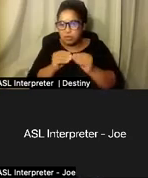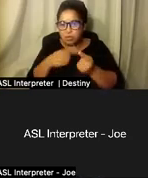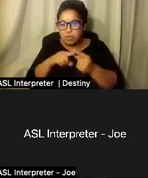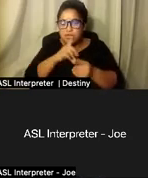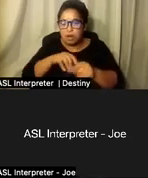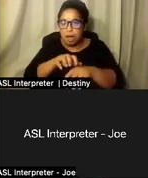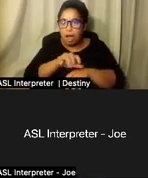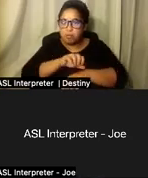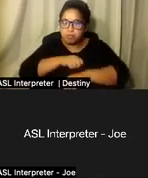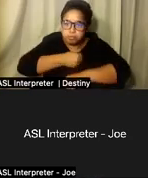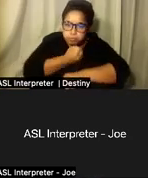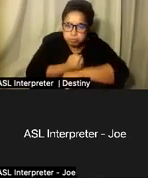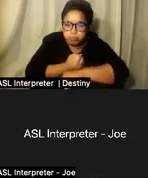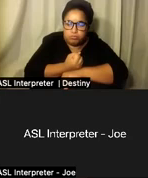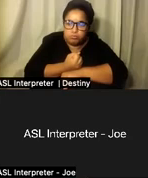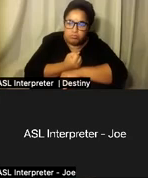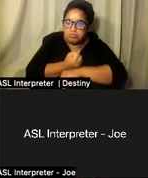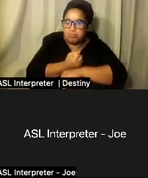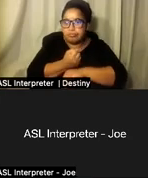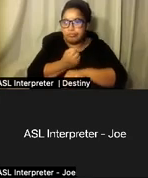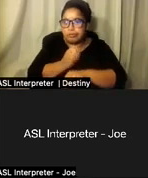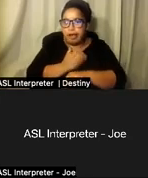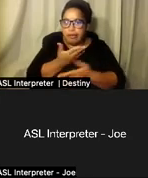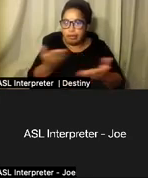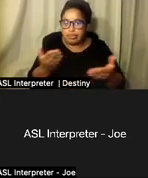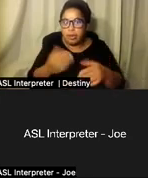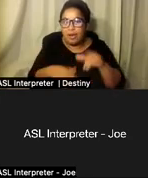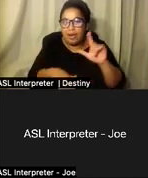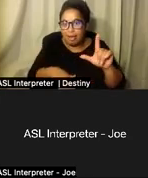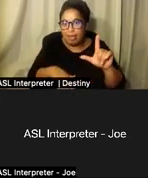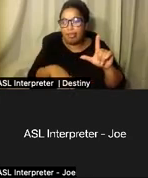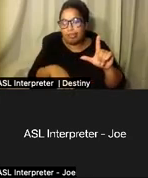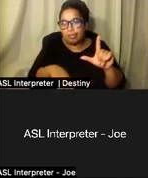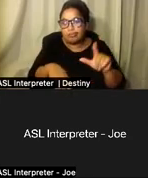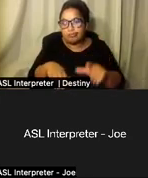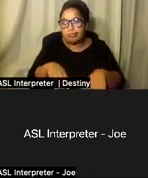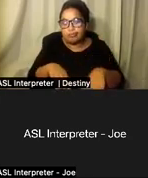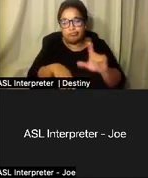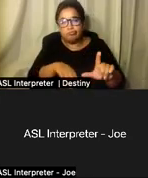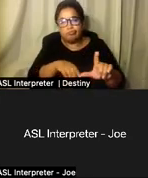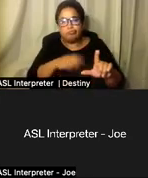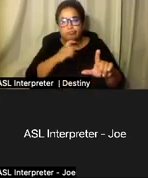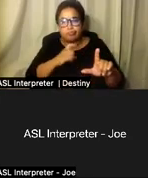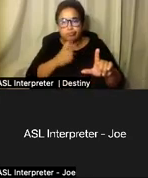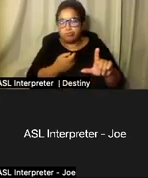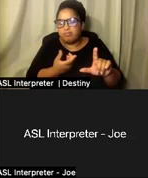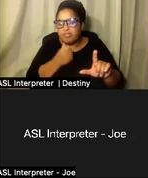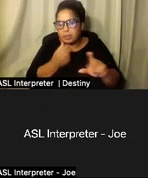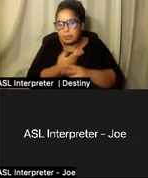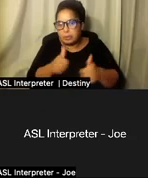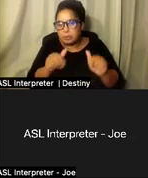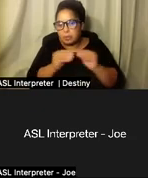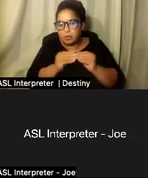securing contents of homes. So L bracket would be the correct answer. So let's get into one of the primary examples. It's